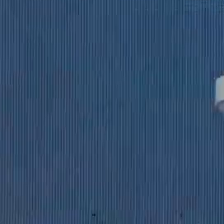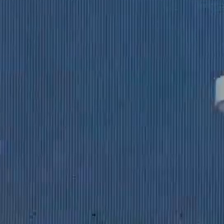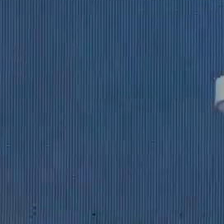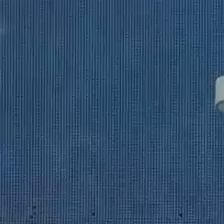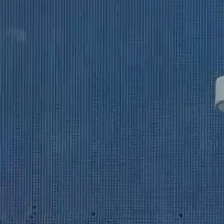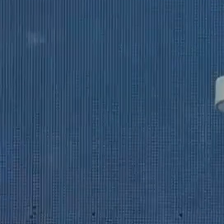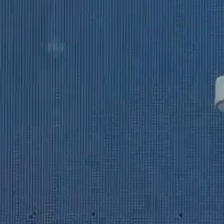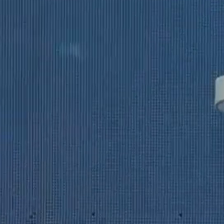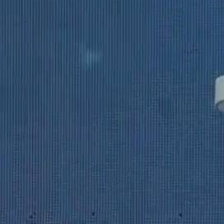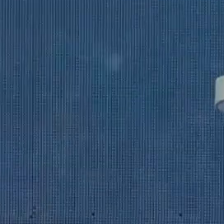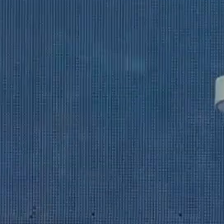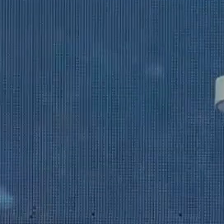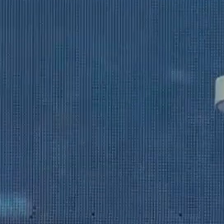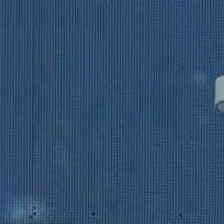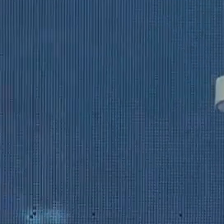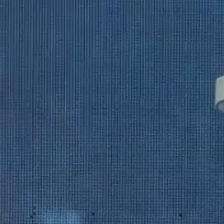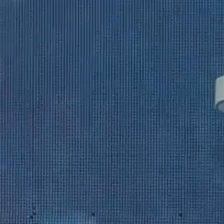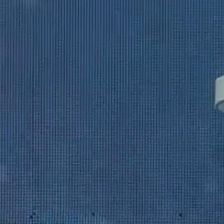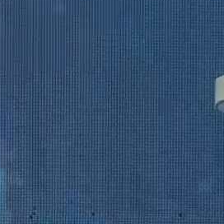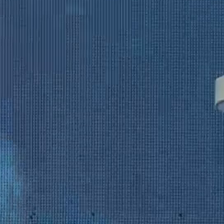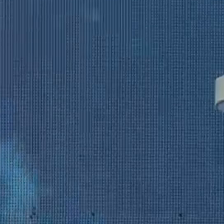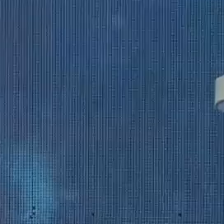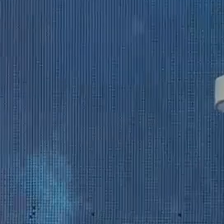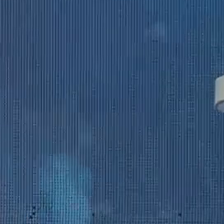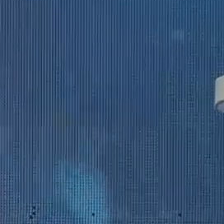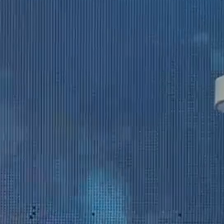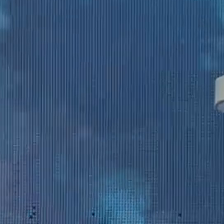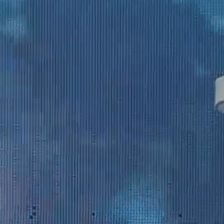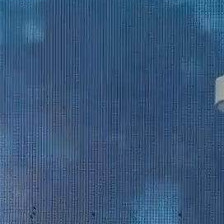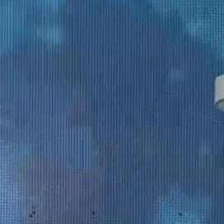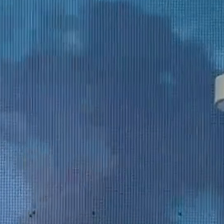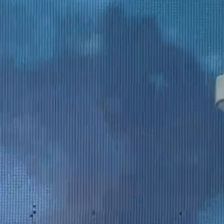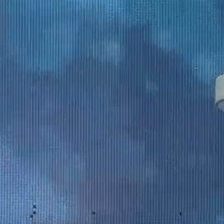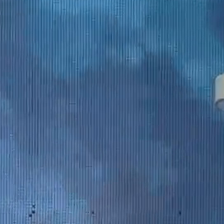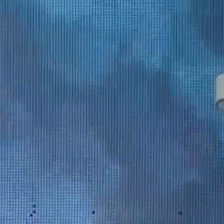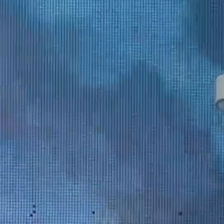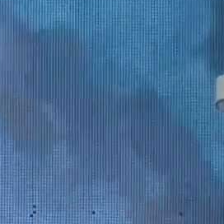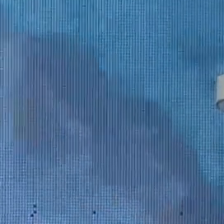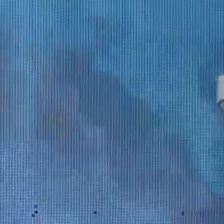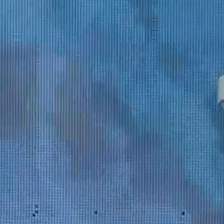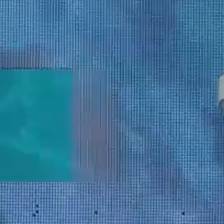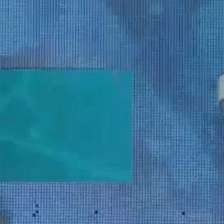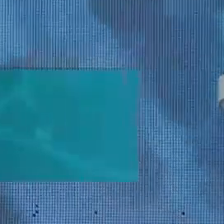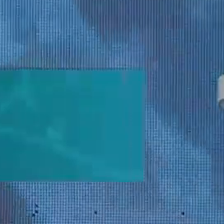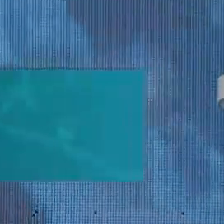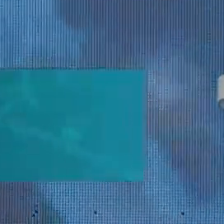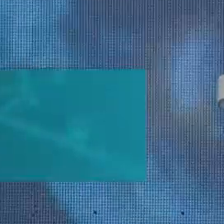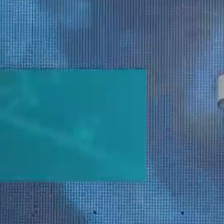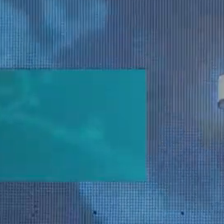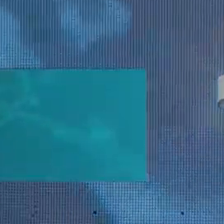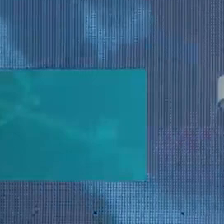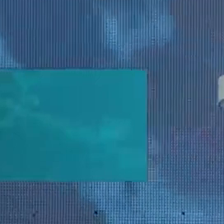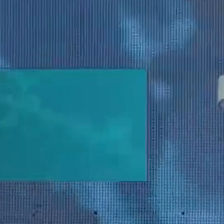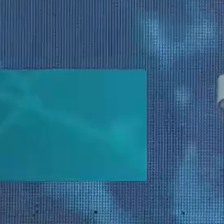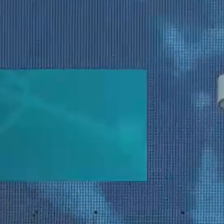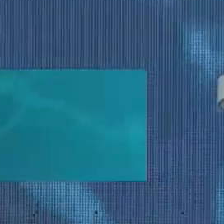The people that keep their problems, the healer is there, they will not come. The savior is there, they